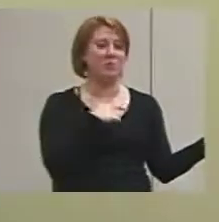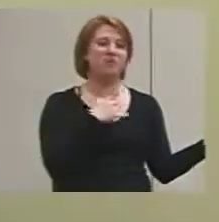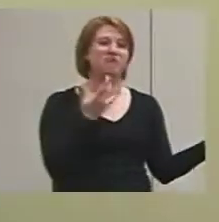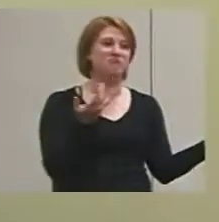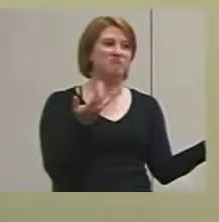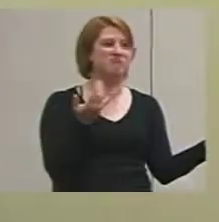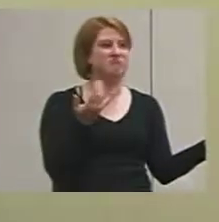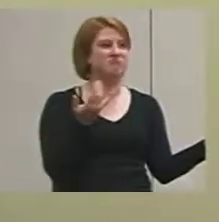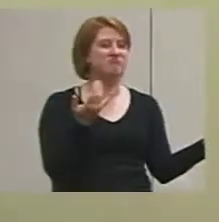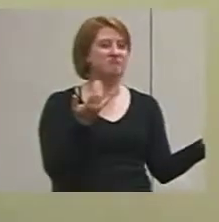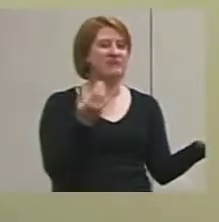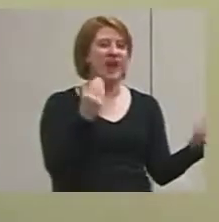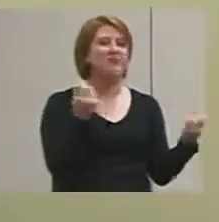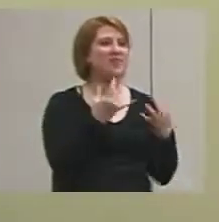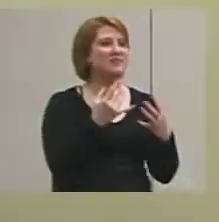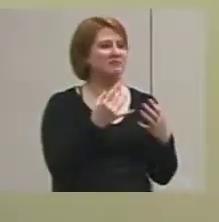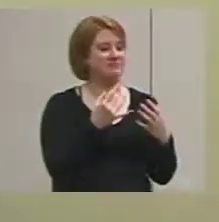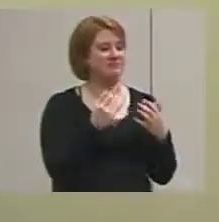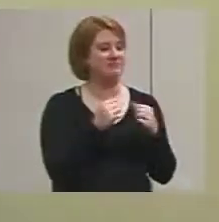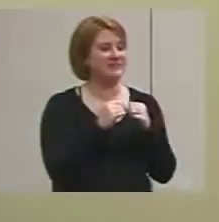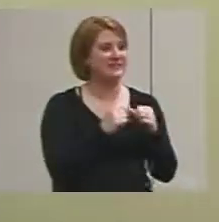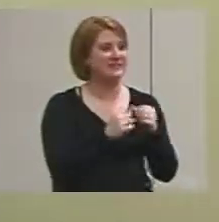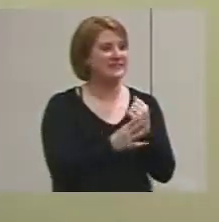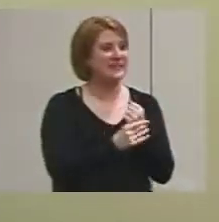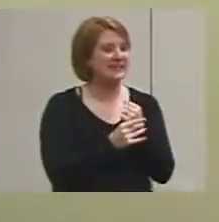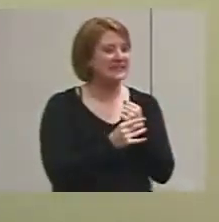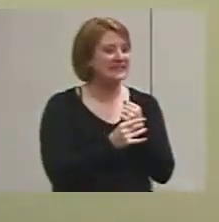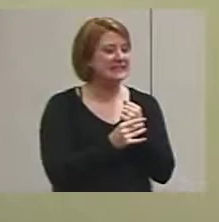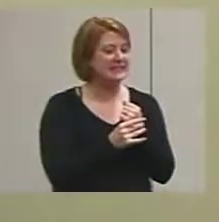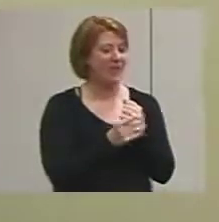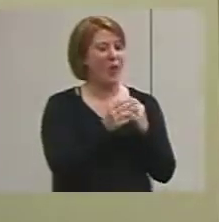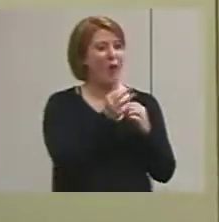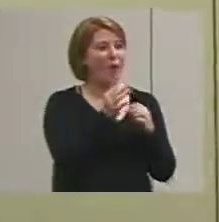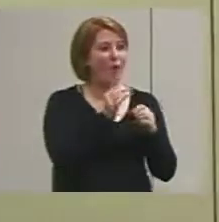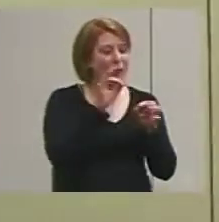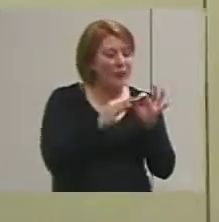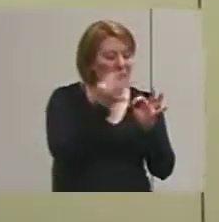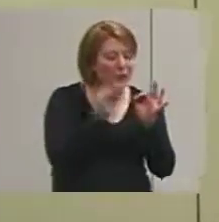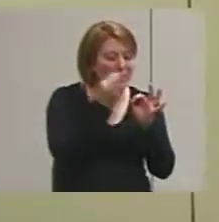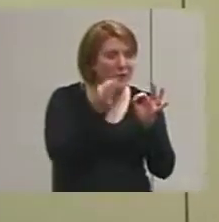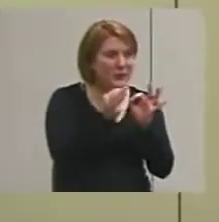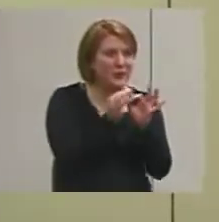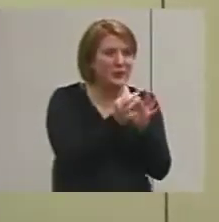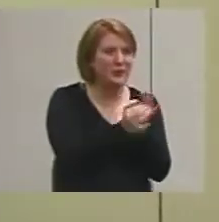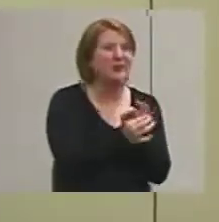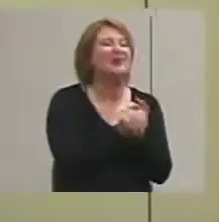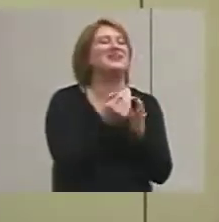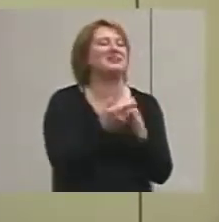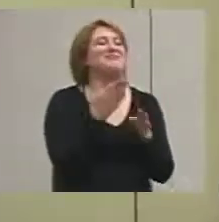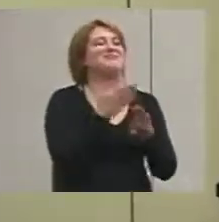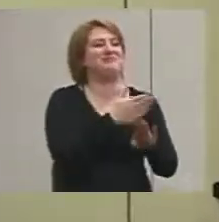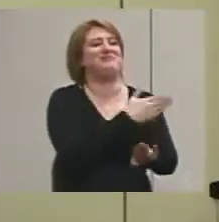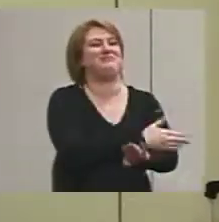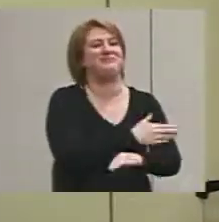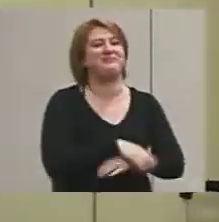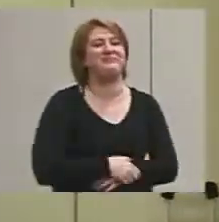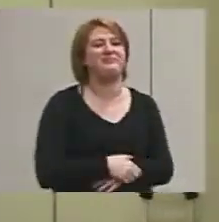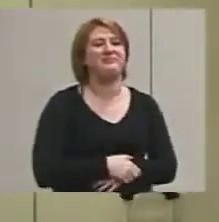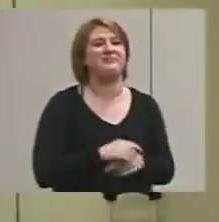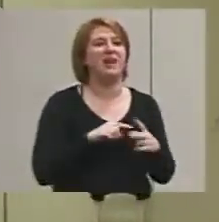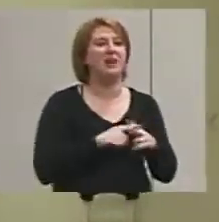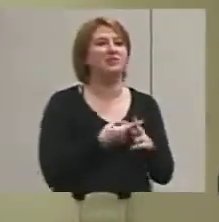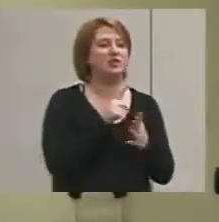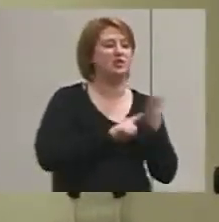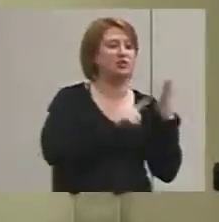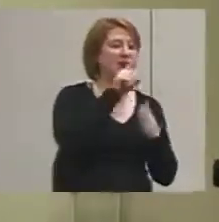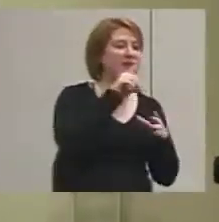like, the stuff was sticking. Like, we sewed that hole up a little bit, and he was really starting to do well. I started check in and